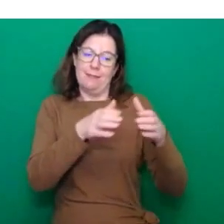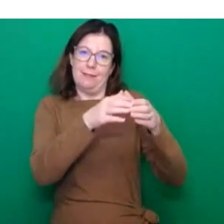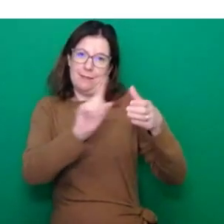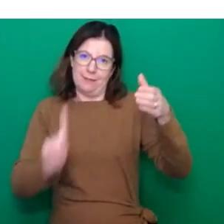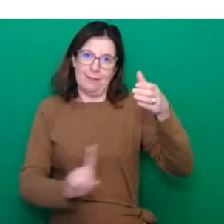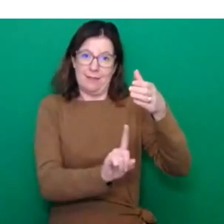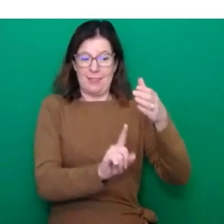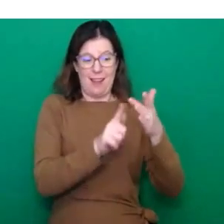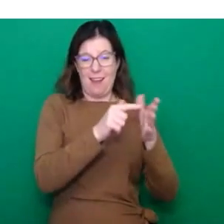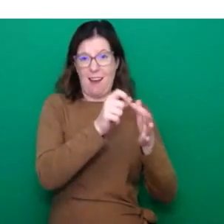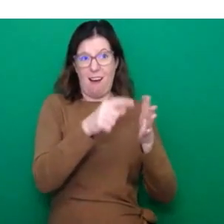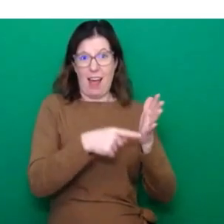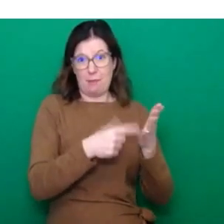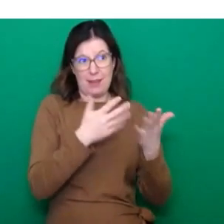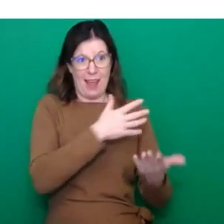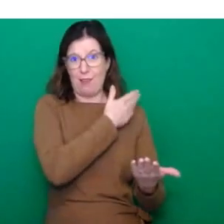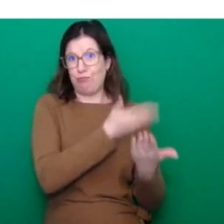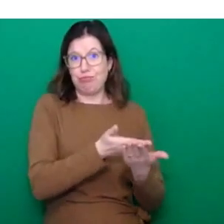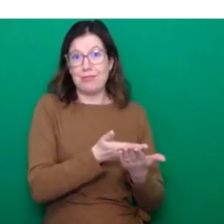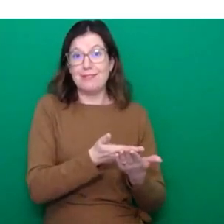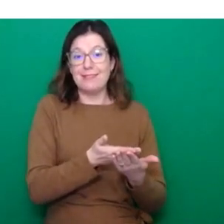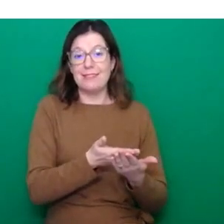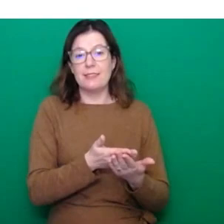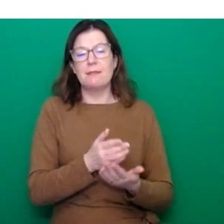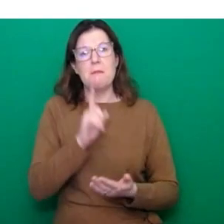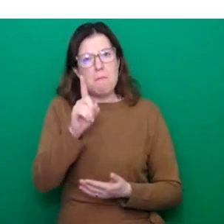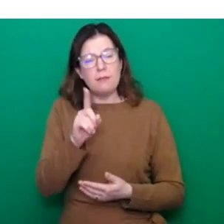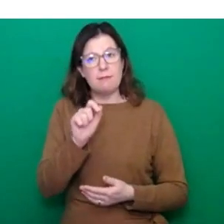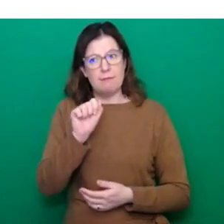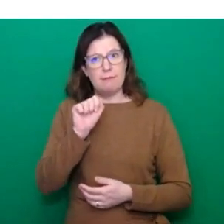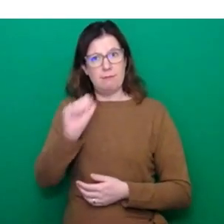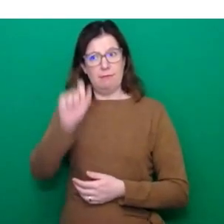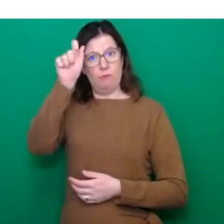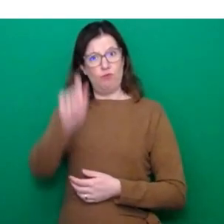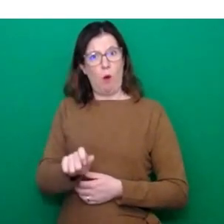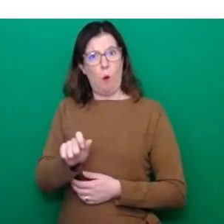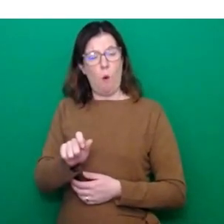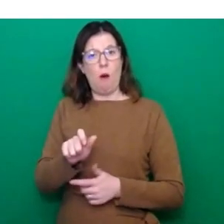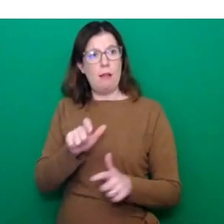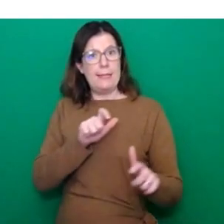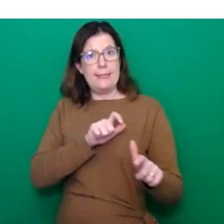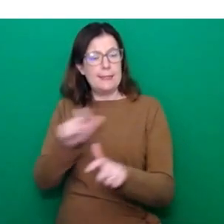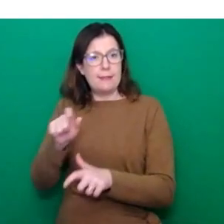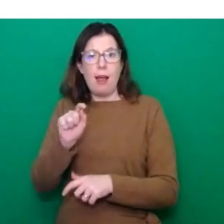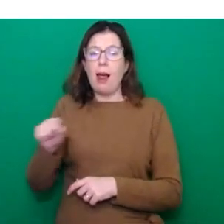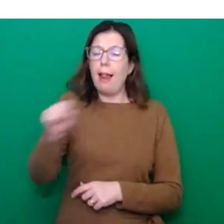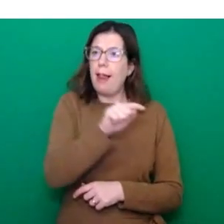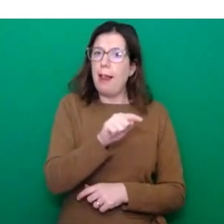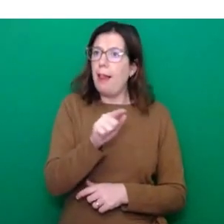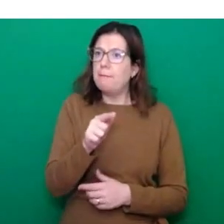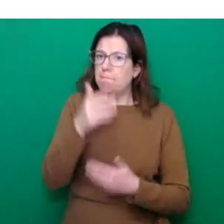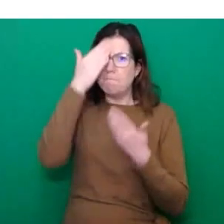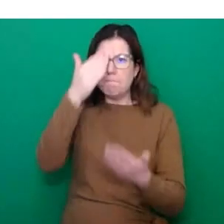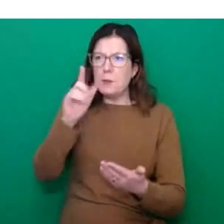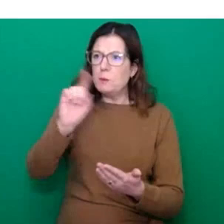around a good many years now. But I still think it's a role that perhaps some people still haven't come across. And I think to hear about it